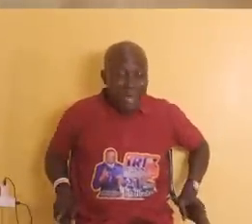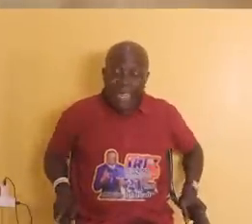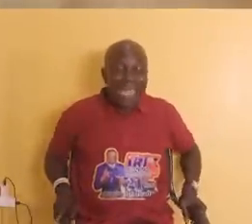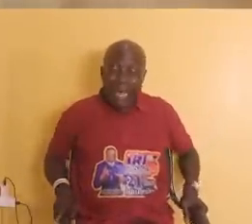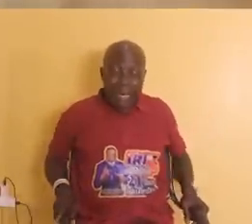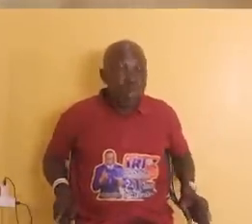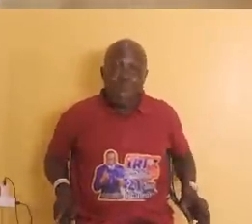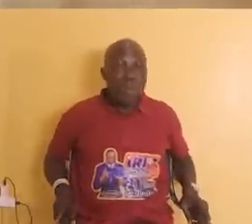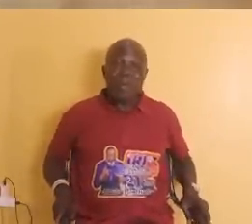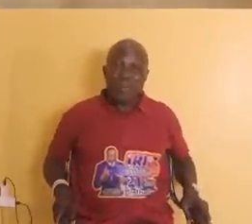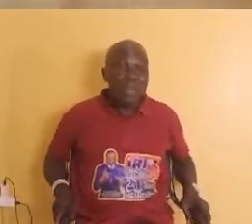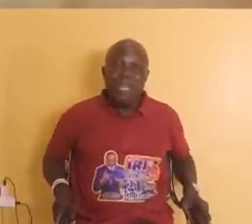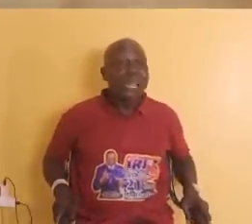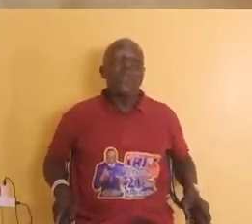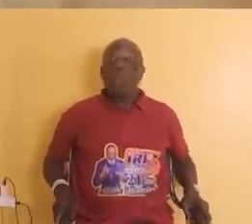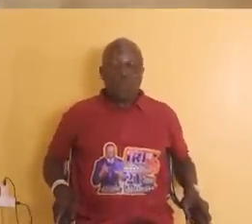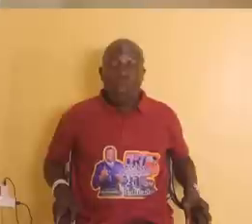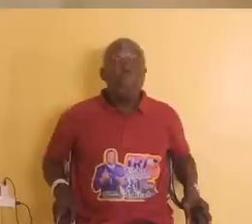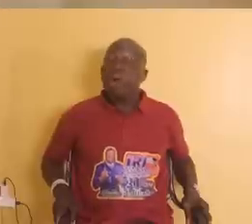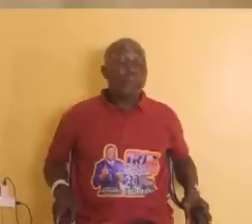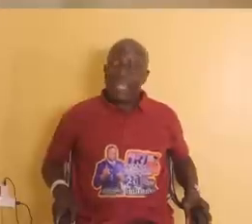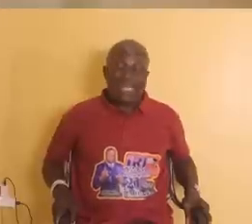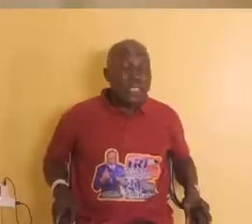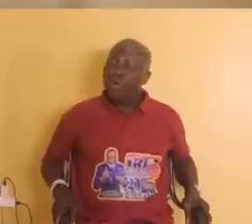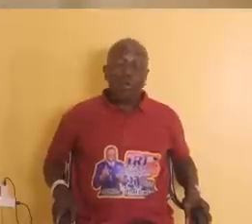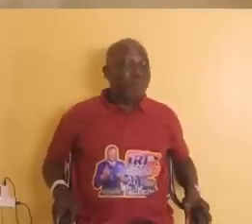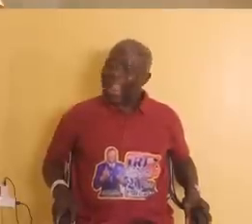ko Jesus. O ko Jesus. O ko Jesus.